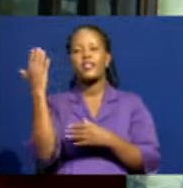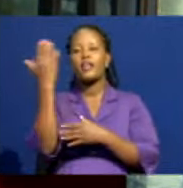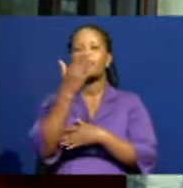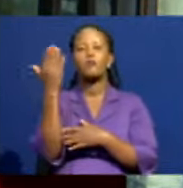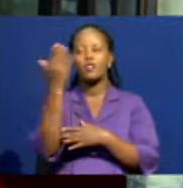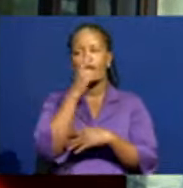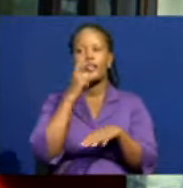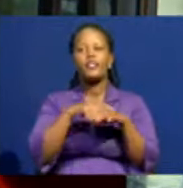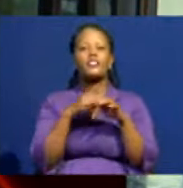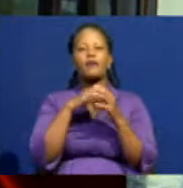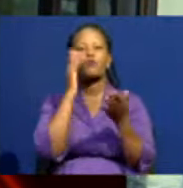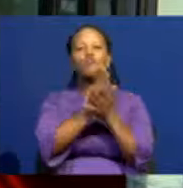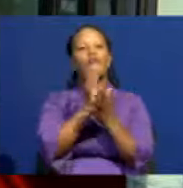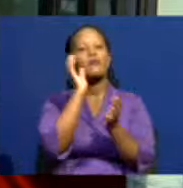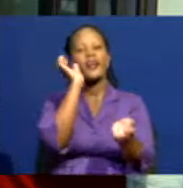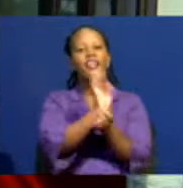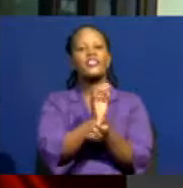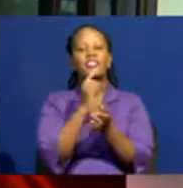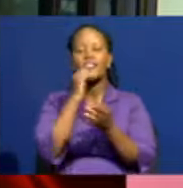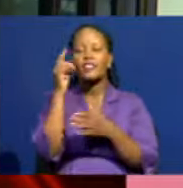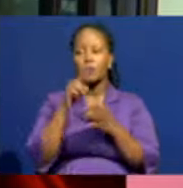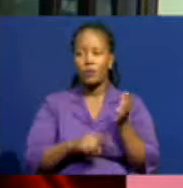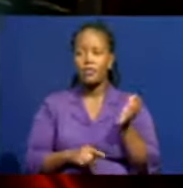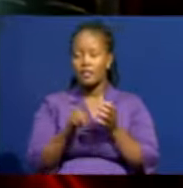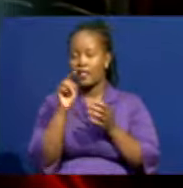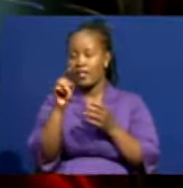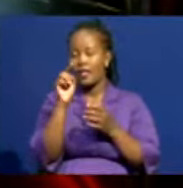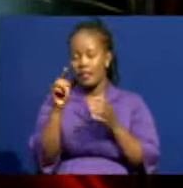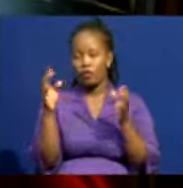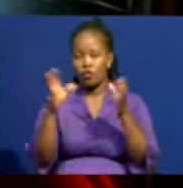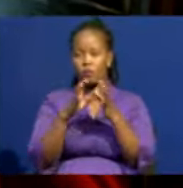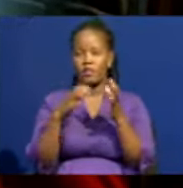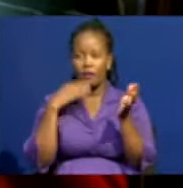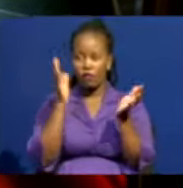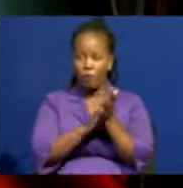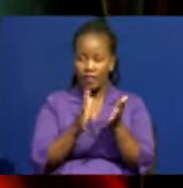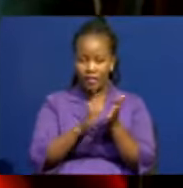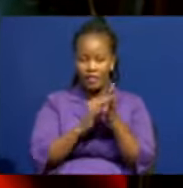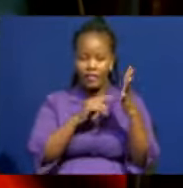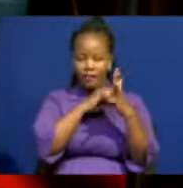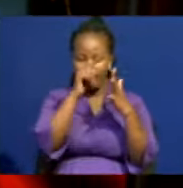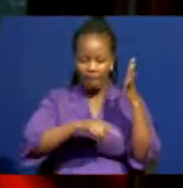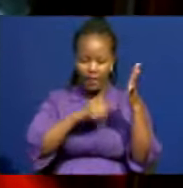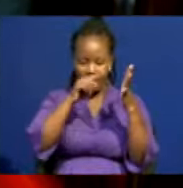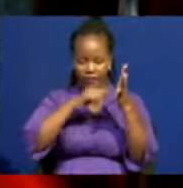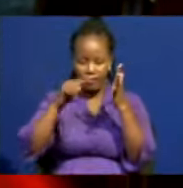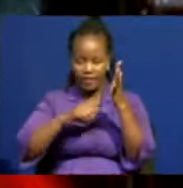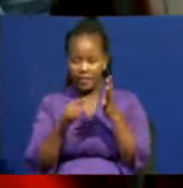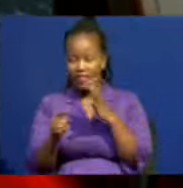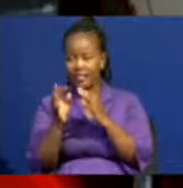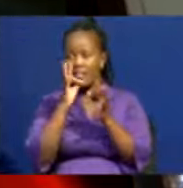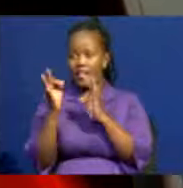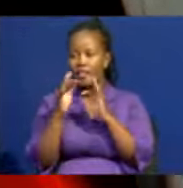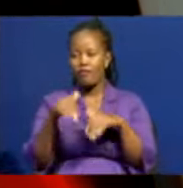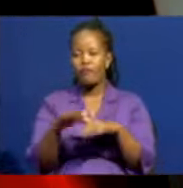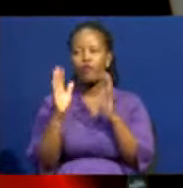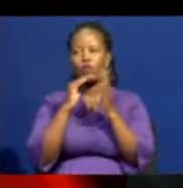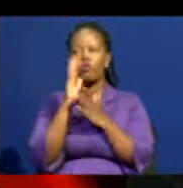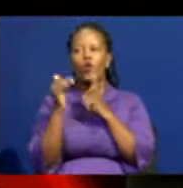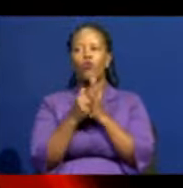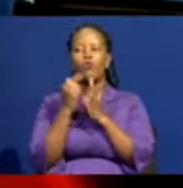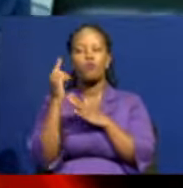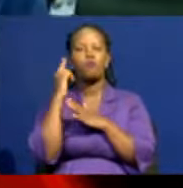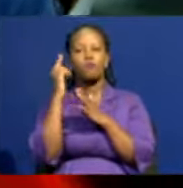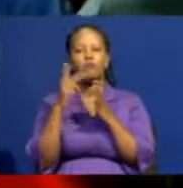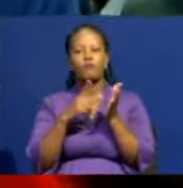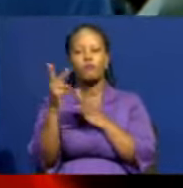while confirming the arrest, says the anti-graft body has recommended 5 counts of willful failure to comply with procurement laws.